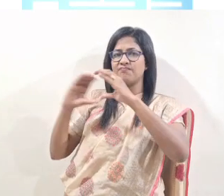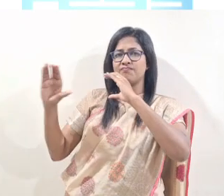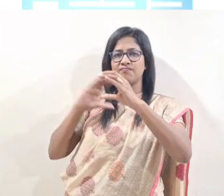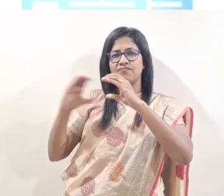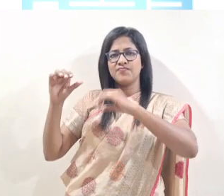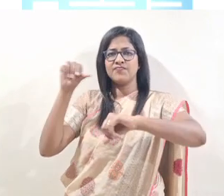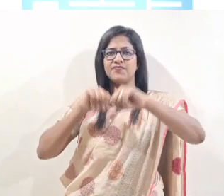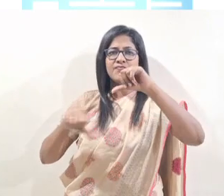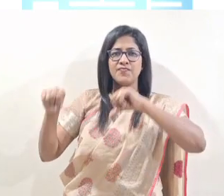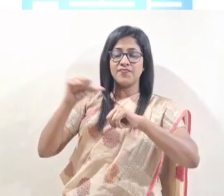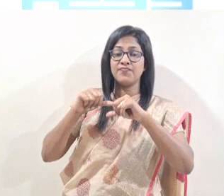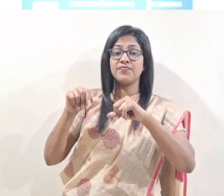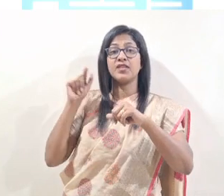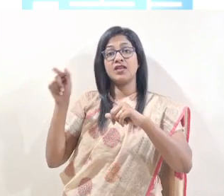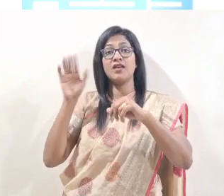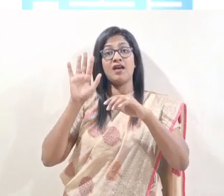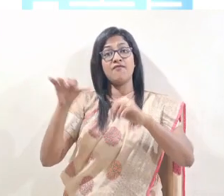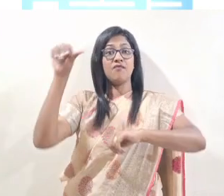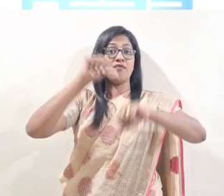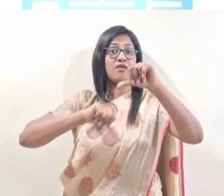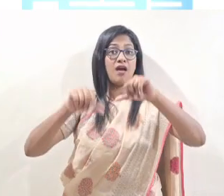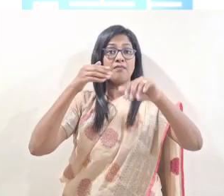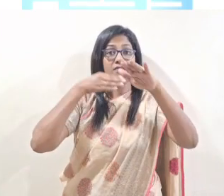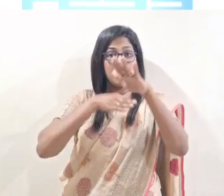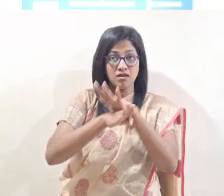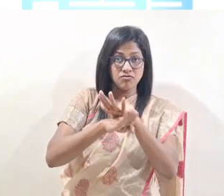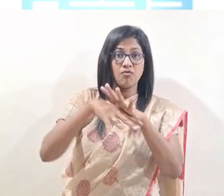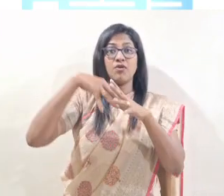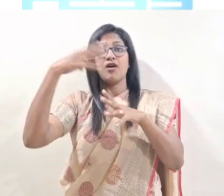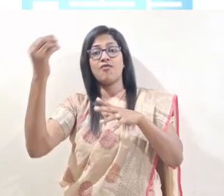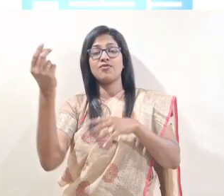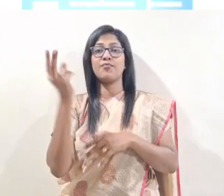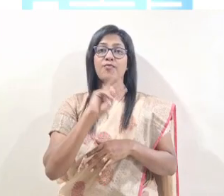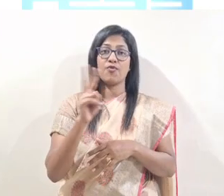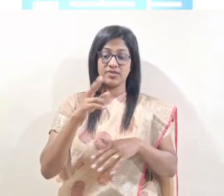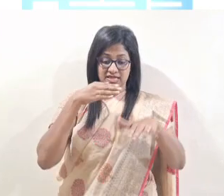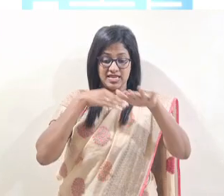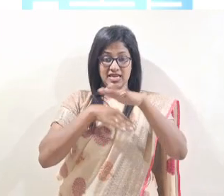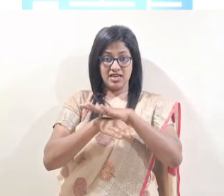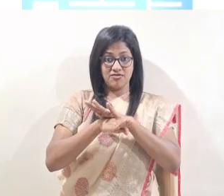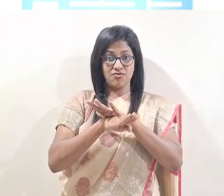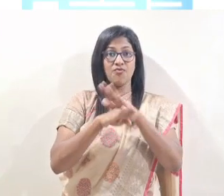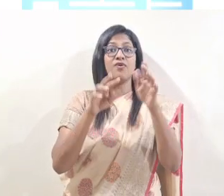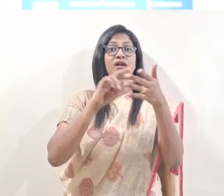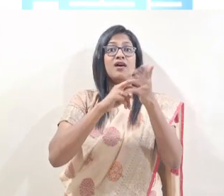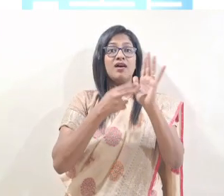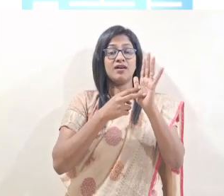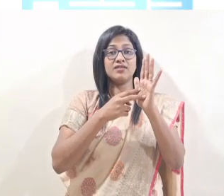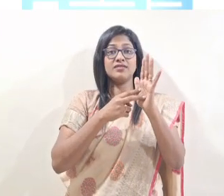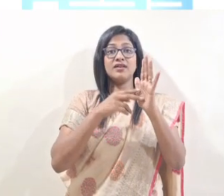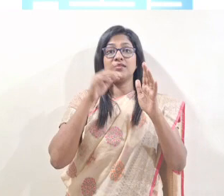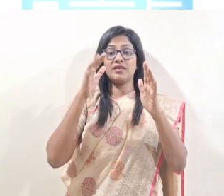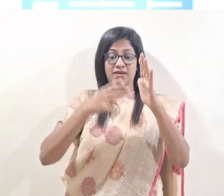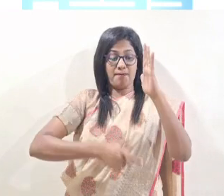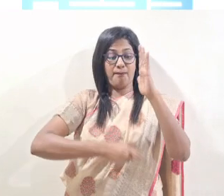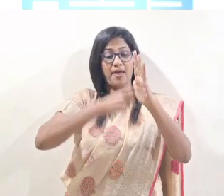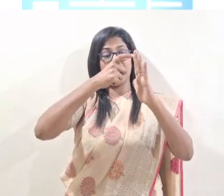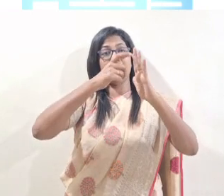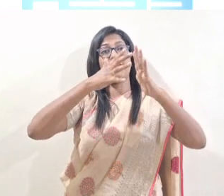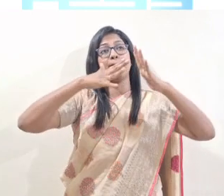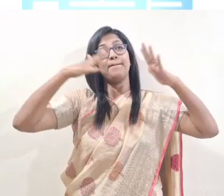He has an indoor lab and he has an outdoor lab. And in the outdoor lab, there is a huge building which he puts on